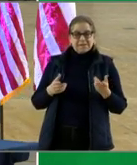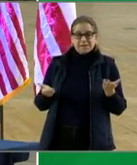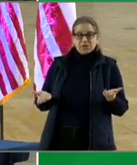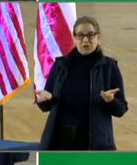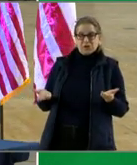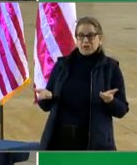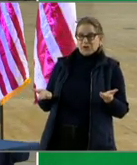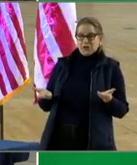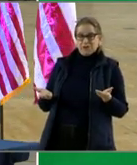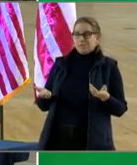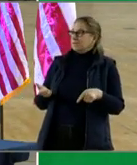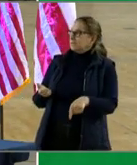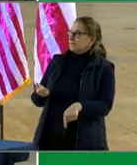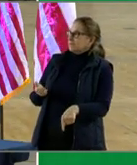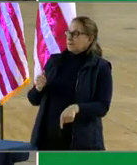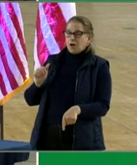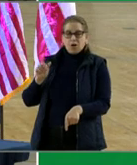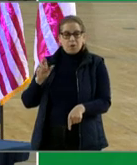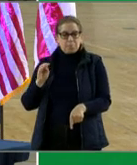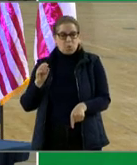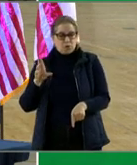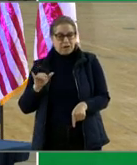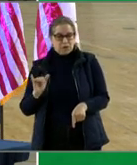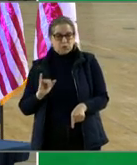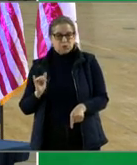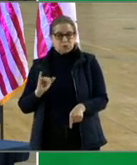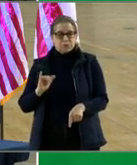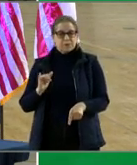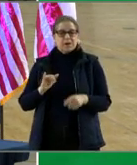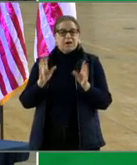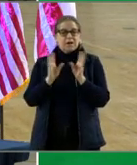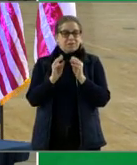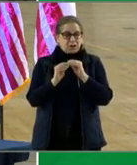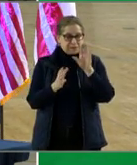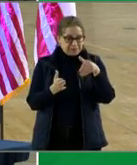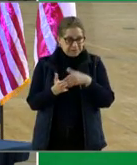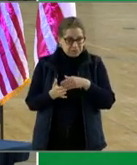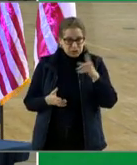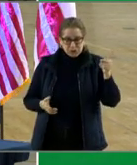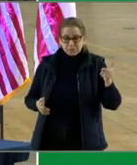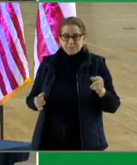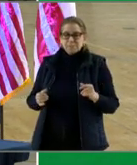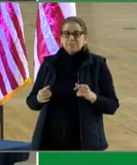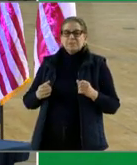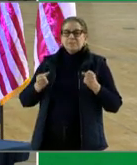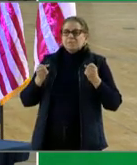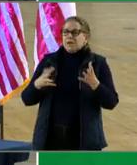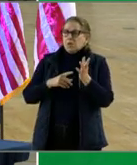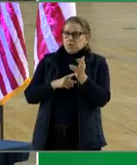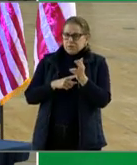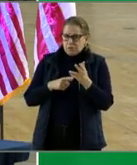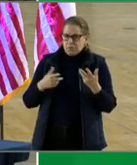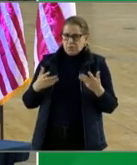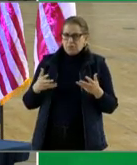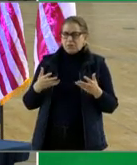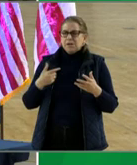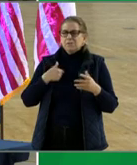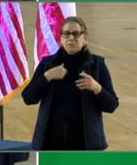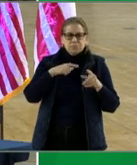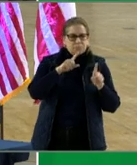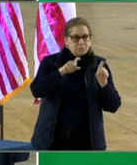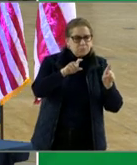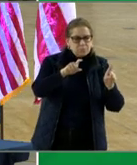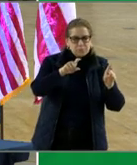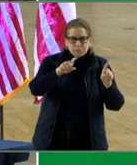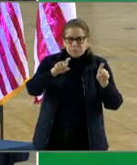the National Guard Armory, the convention center, and many hotels as well. So we're not limiting ourselves to anything in the city. We're looking at